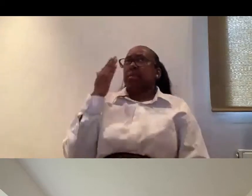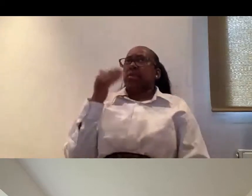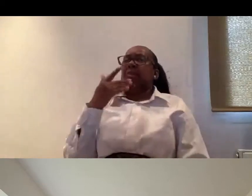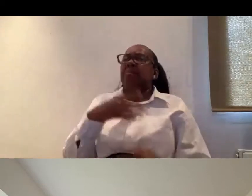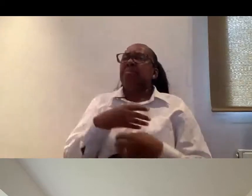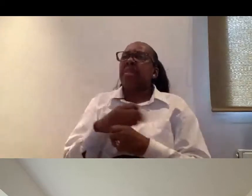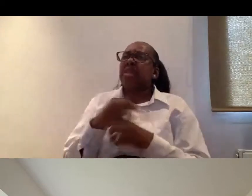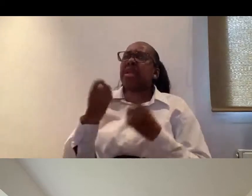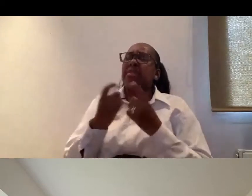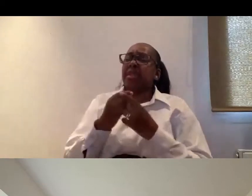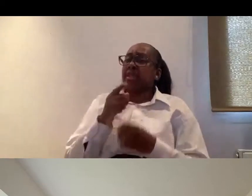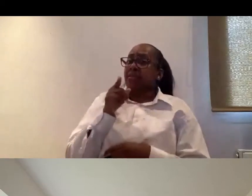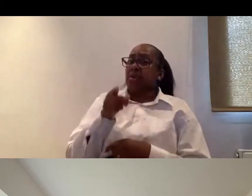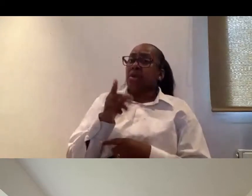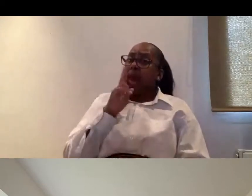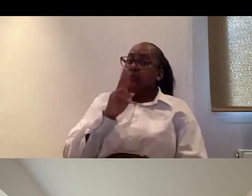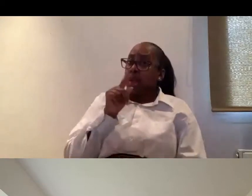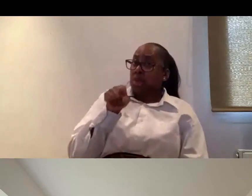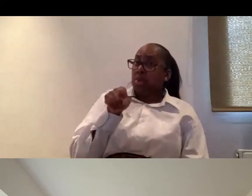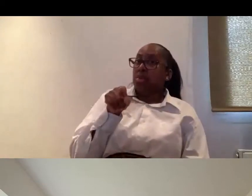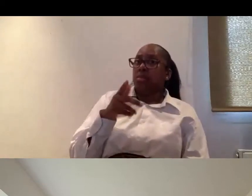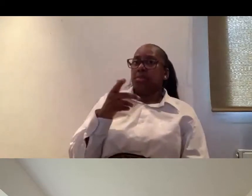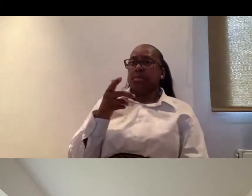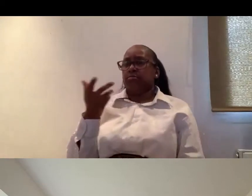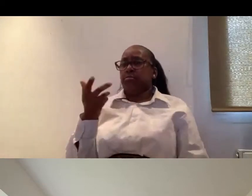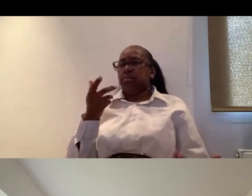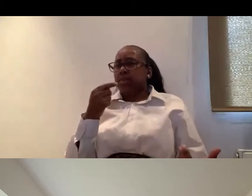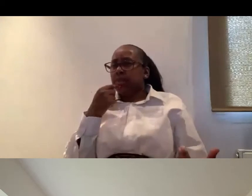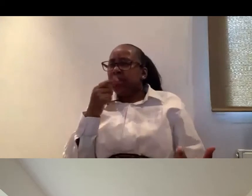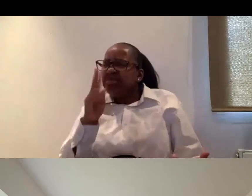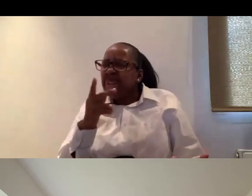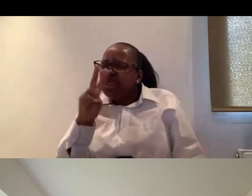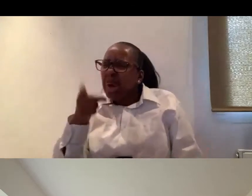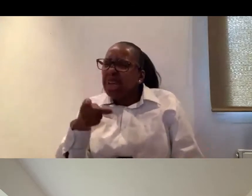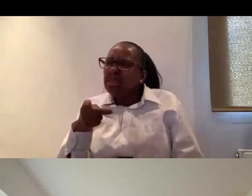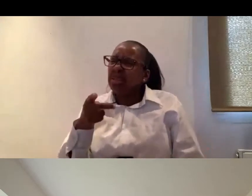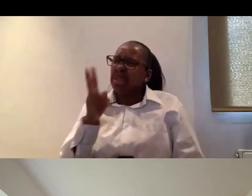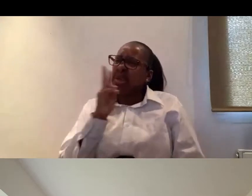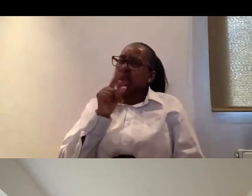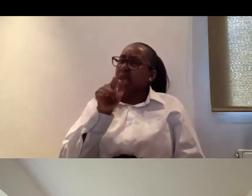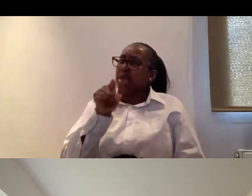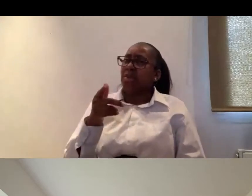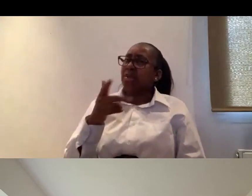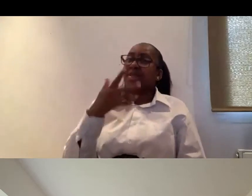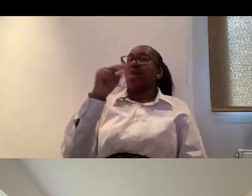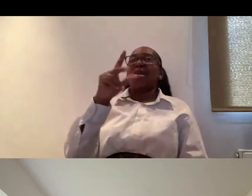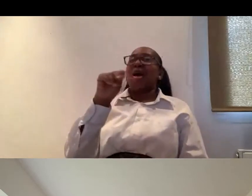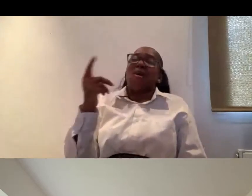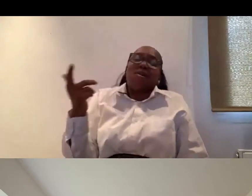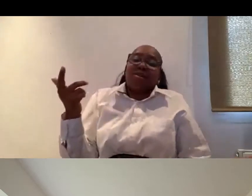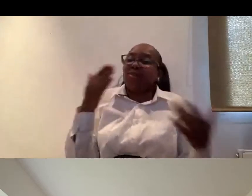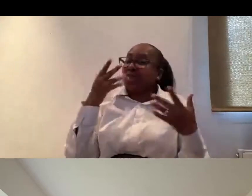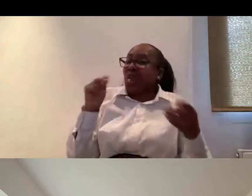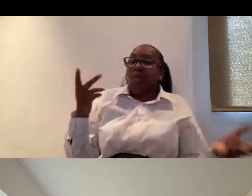frustrating things I imagine for you, Lisa, is to look at you. You wouldn't guess, just seeing you on the Teams call, you wouldn't guess